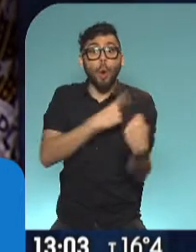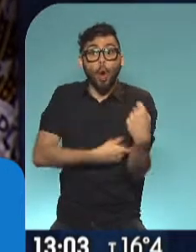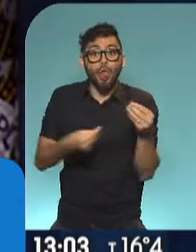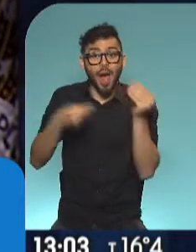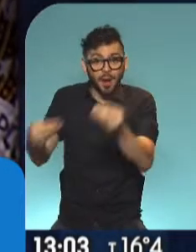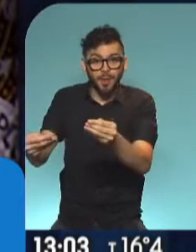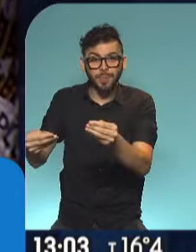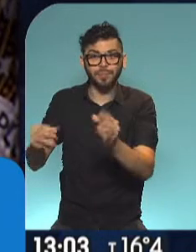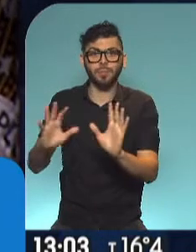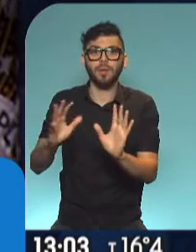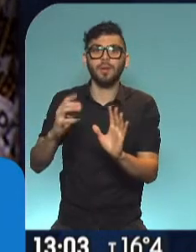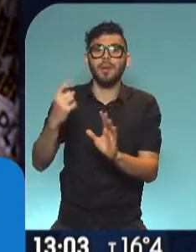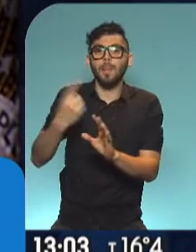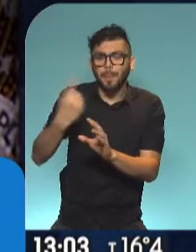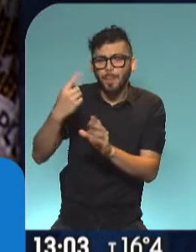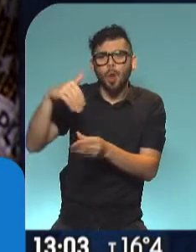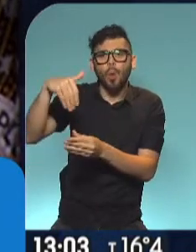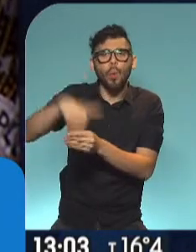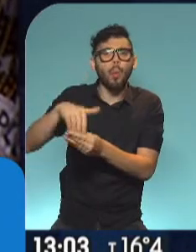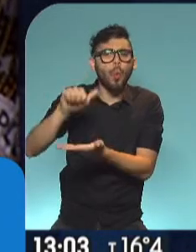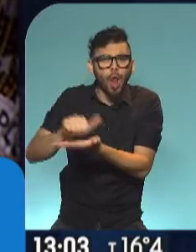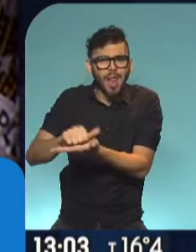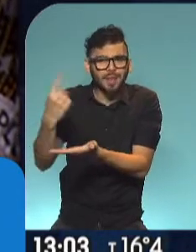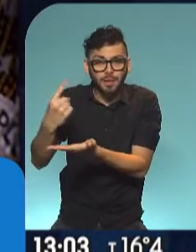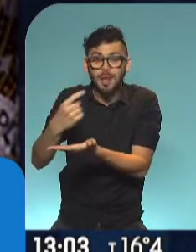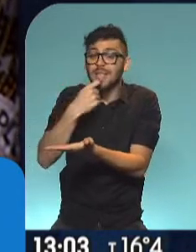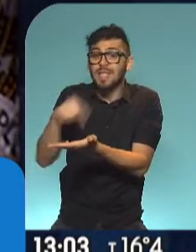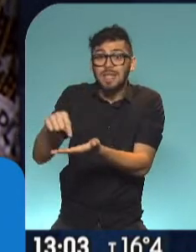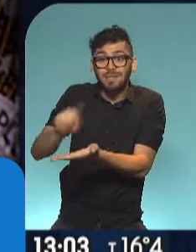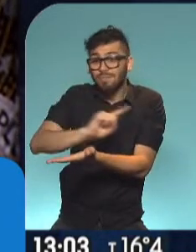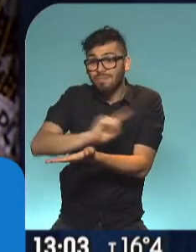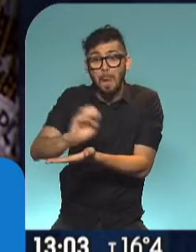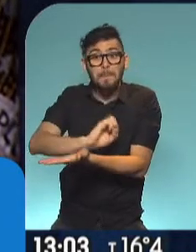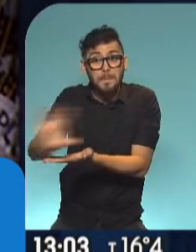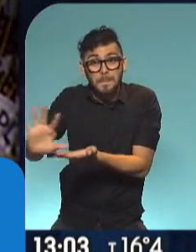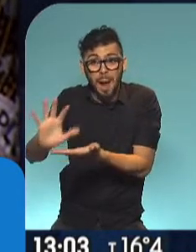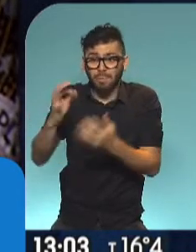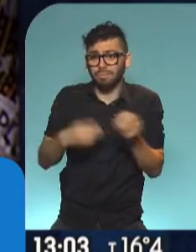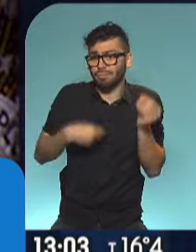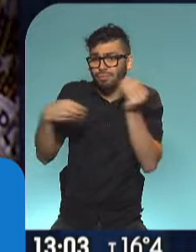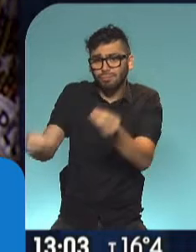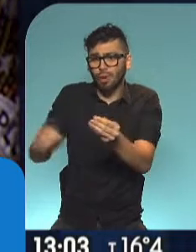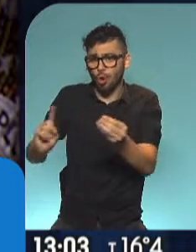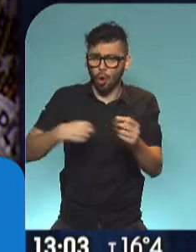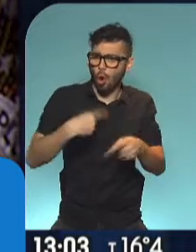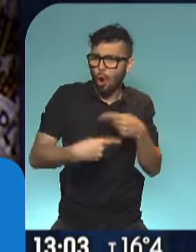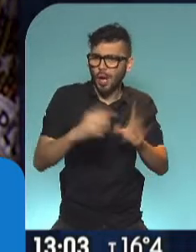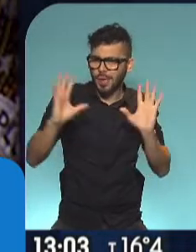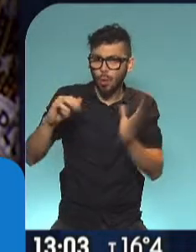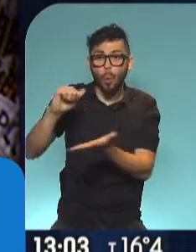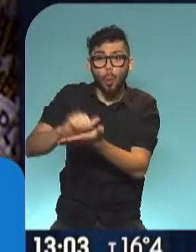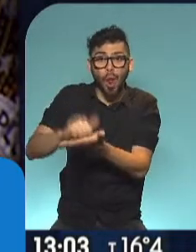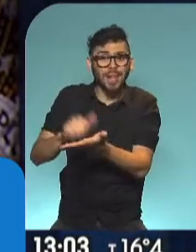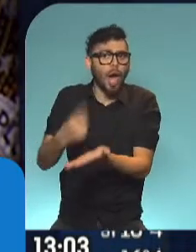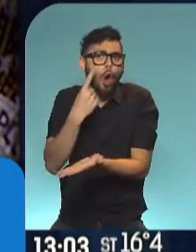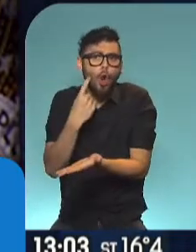a very peaceful. There won't be a transfer, frankly. There'll be a continuation. The ballots are out of control. You